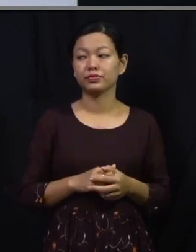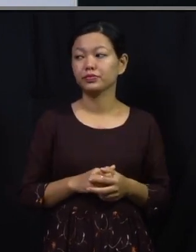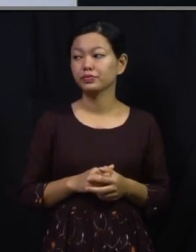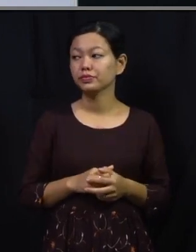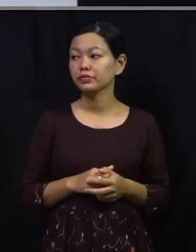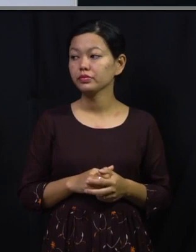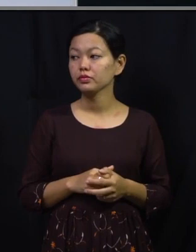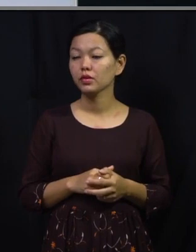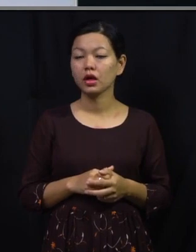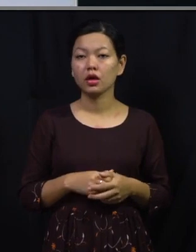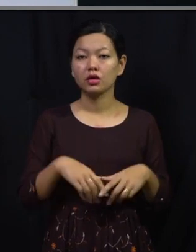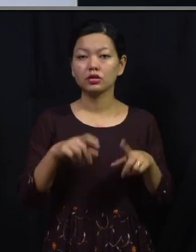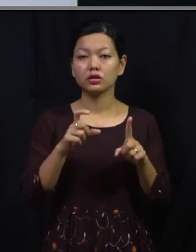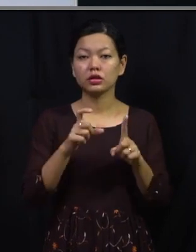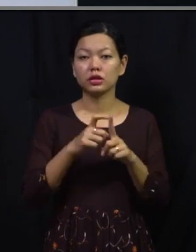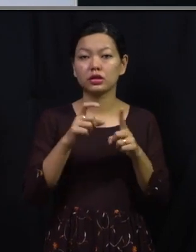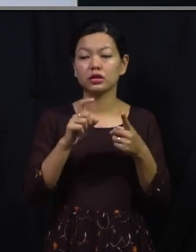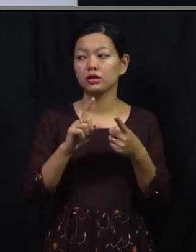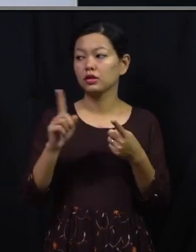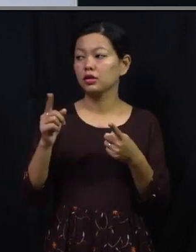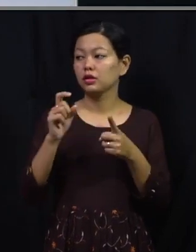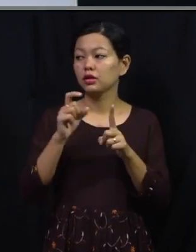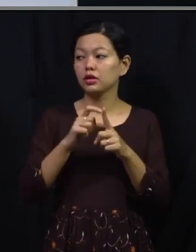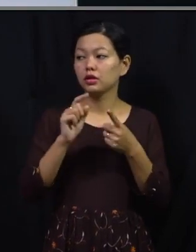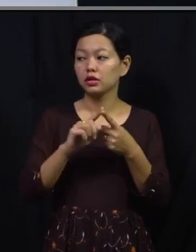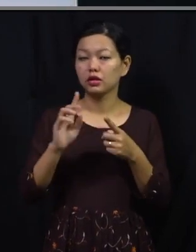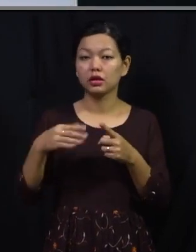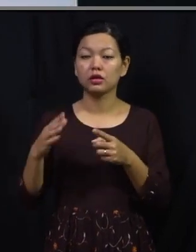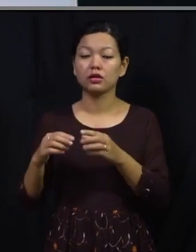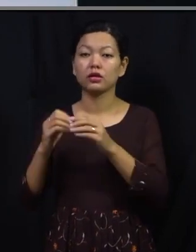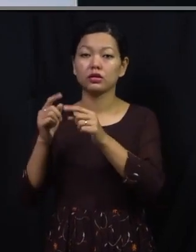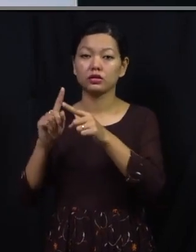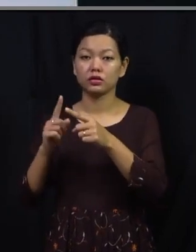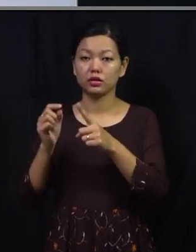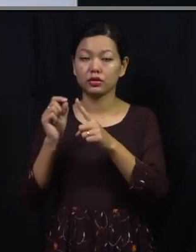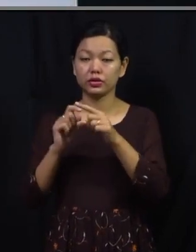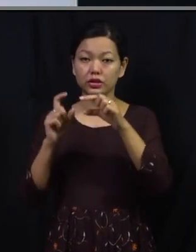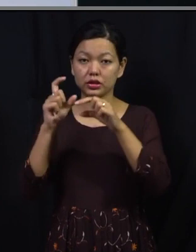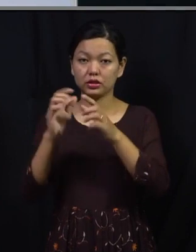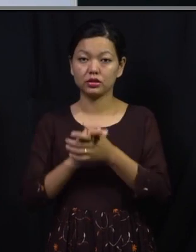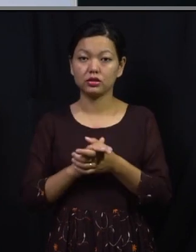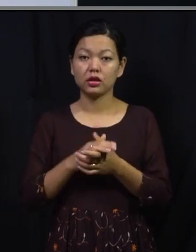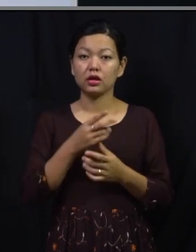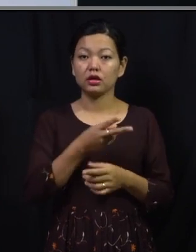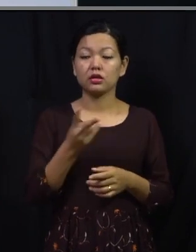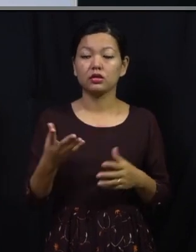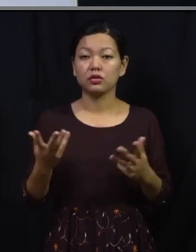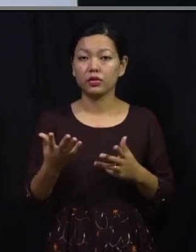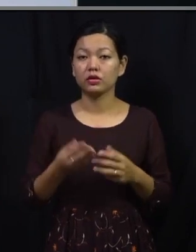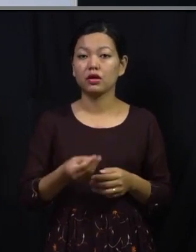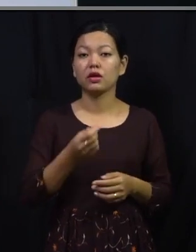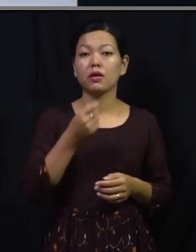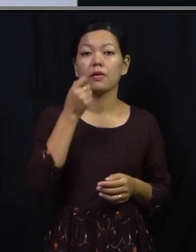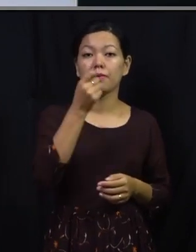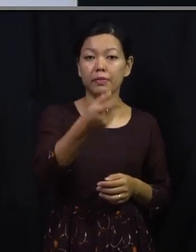total of both the debit and credit should be equal. If suppose debit exceeds the